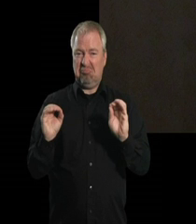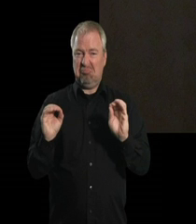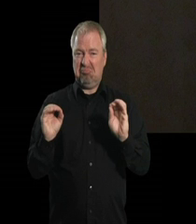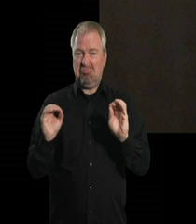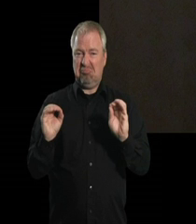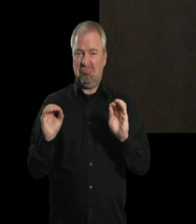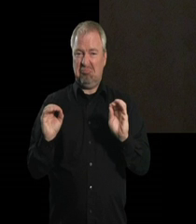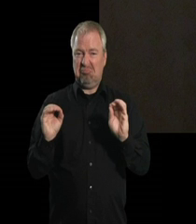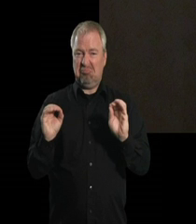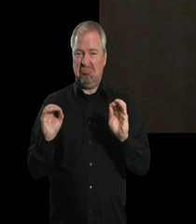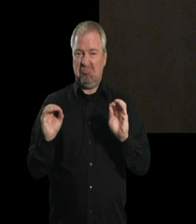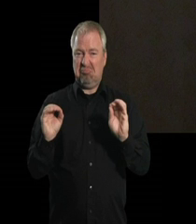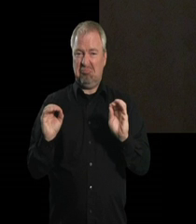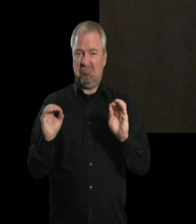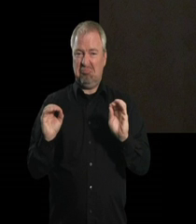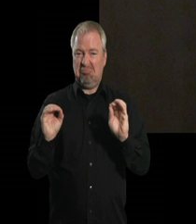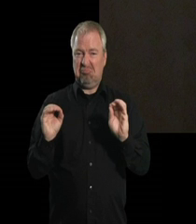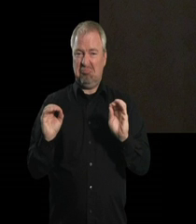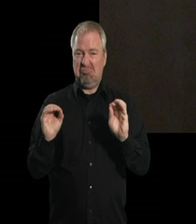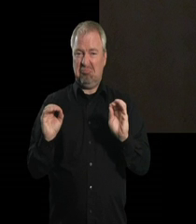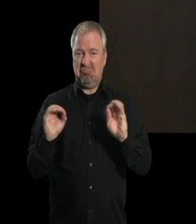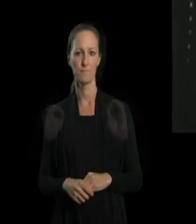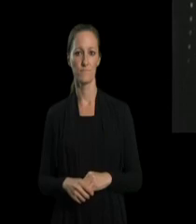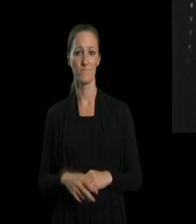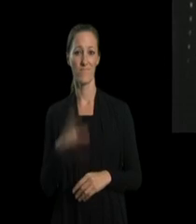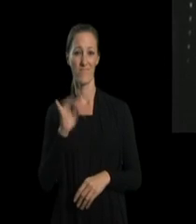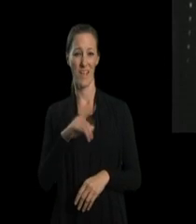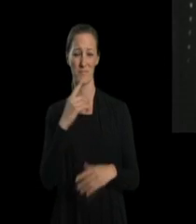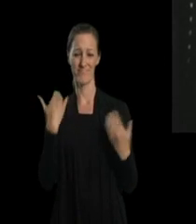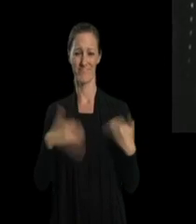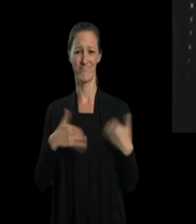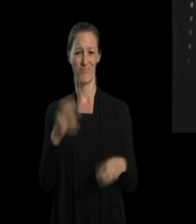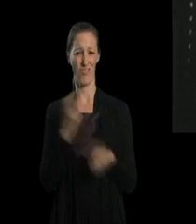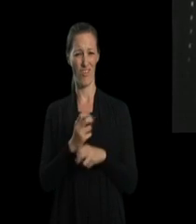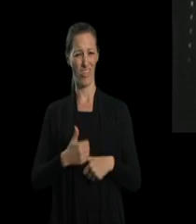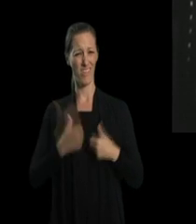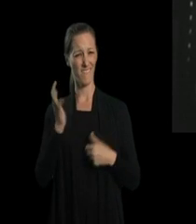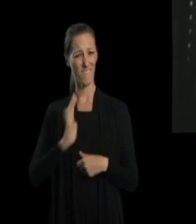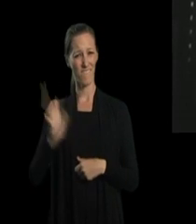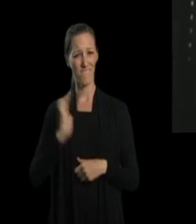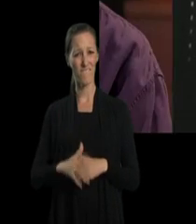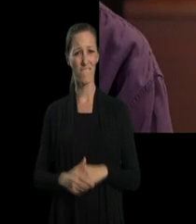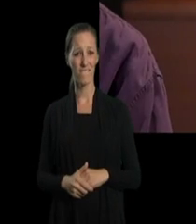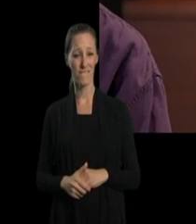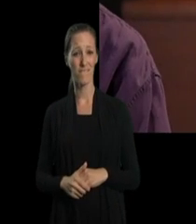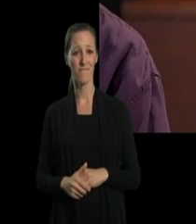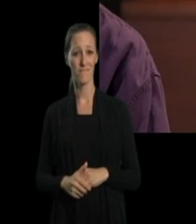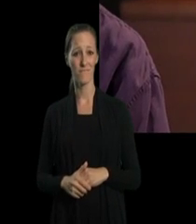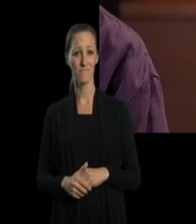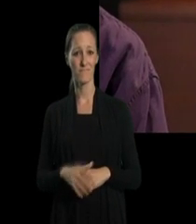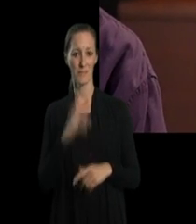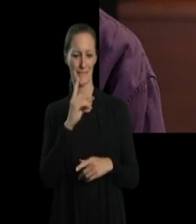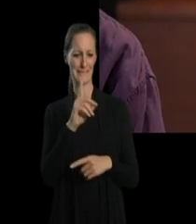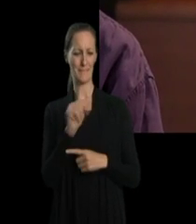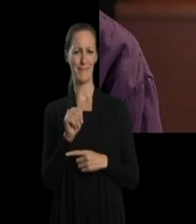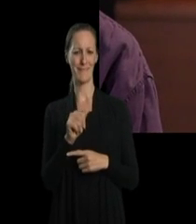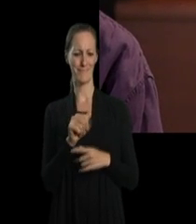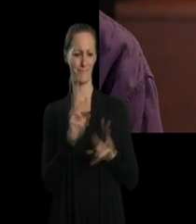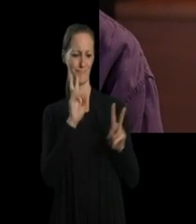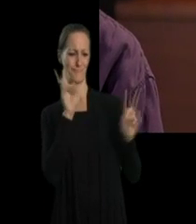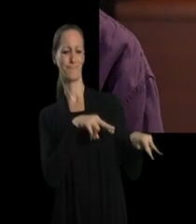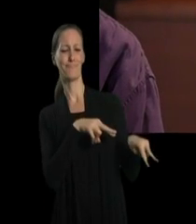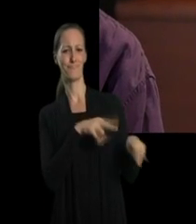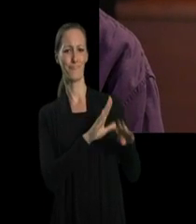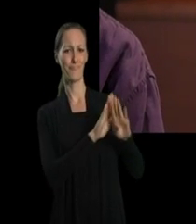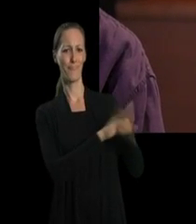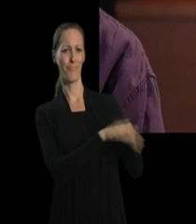at a sewing machine. Now Sam Jasmine interviews. That would have been really hard for me to live then. Disability was measured much